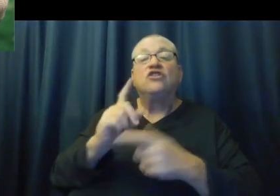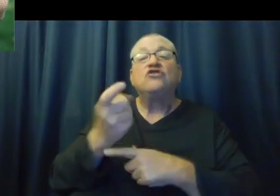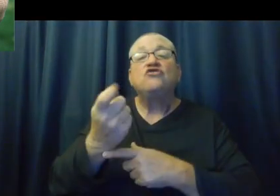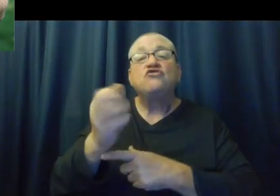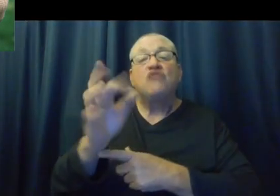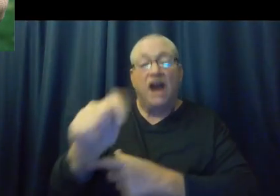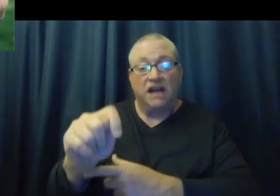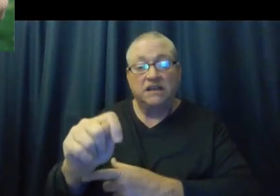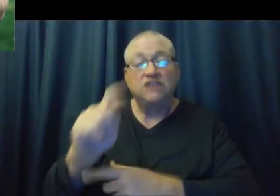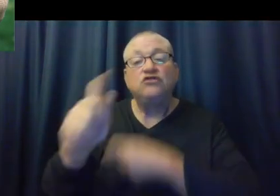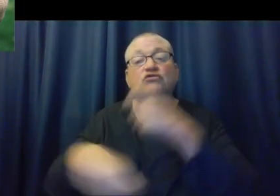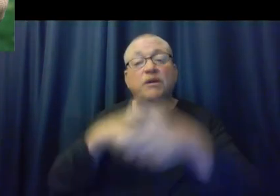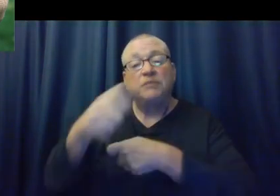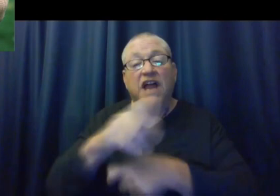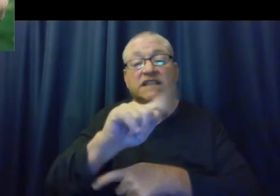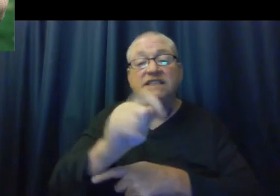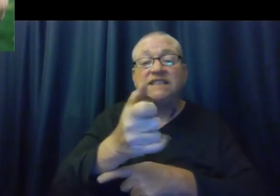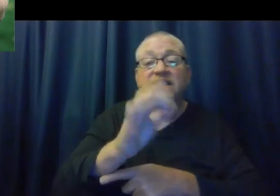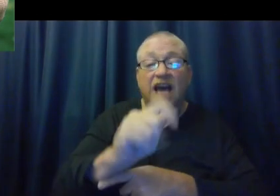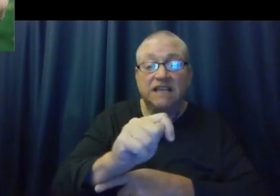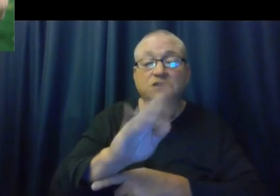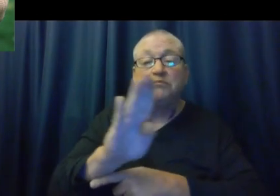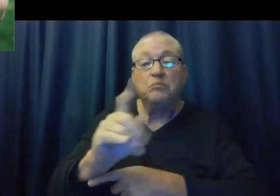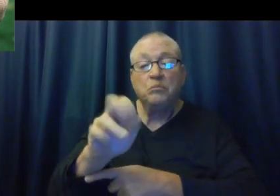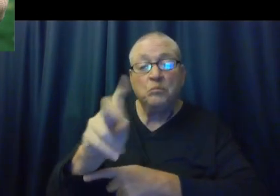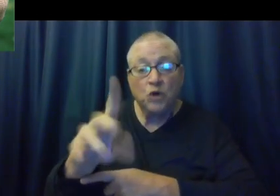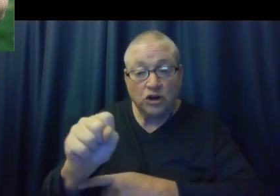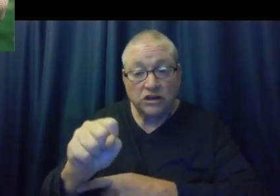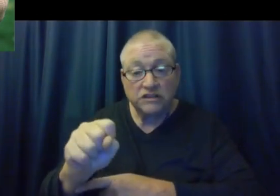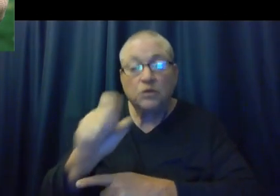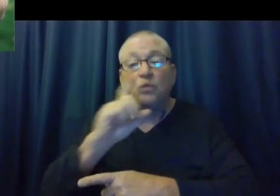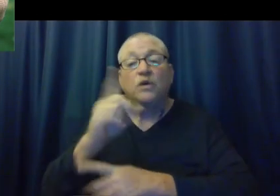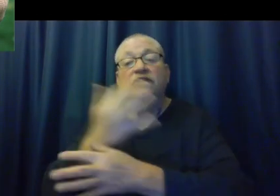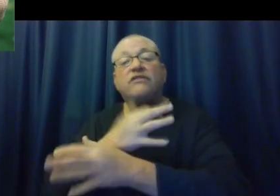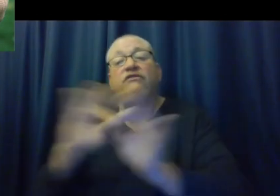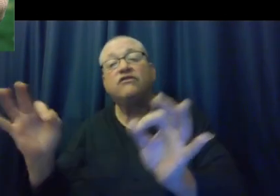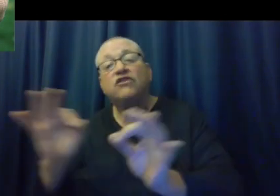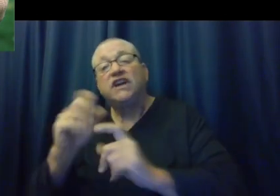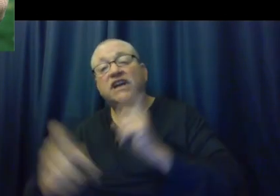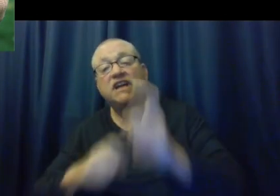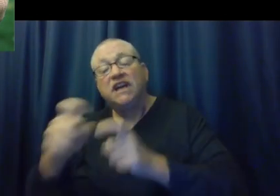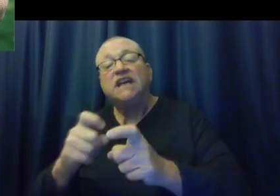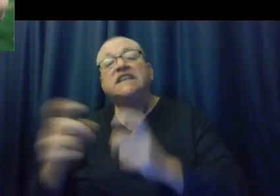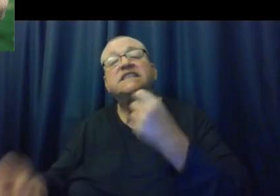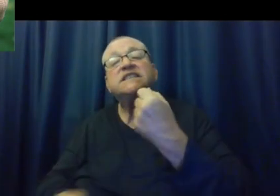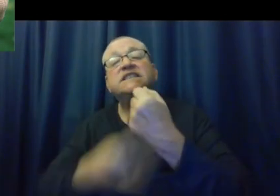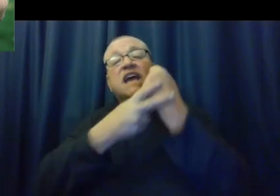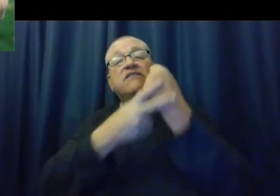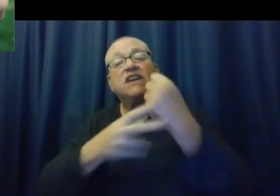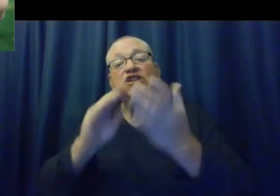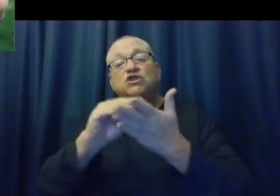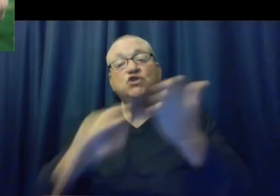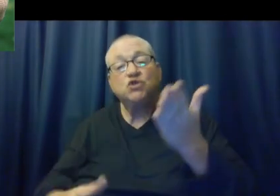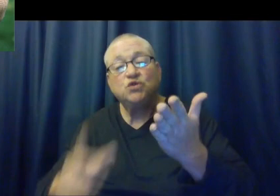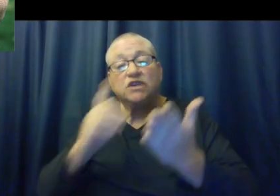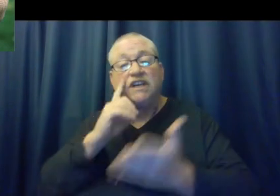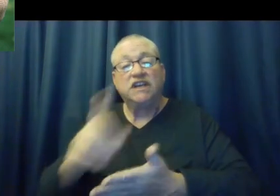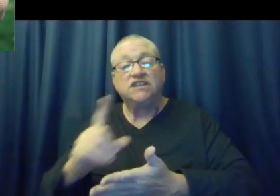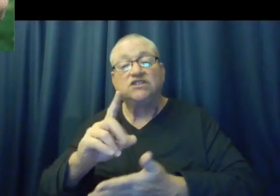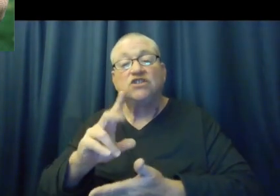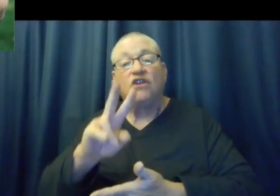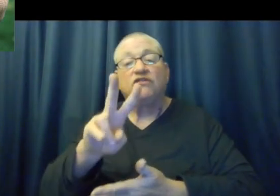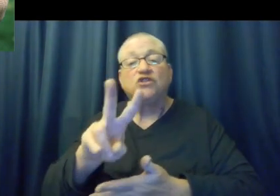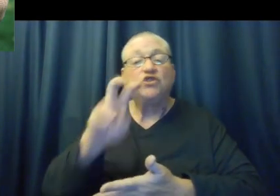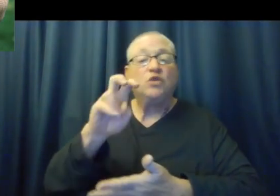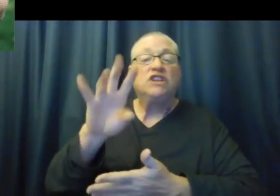high-cost textbooks with free and openly licensed materials, saving about 2,000 students over $270,000